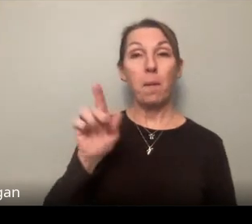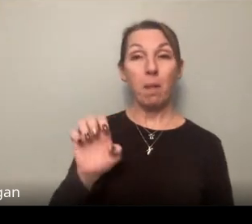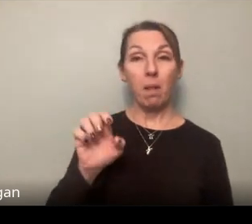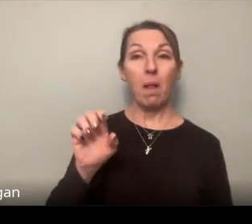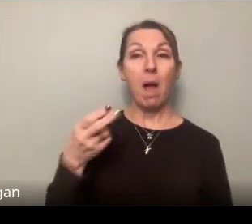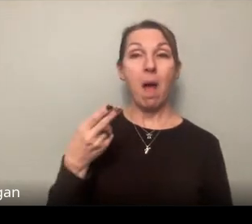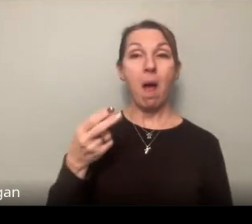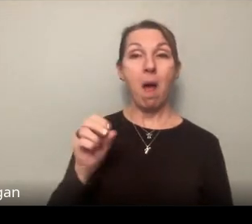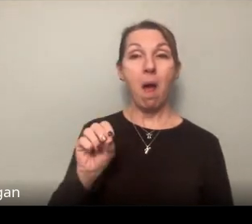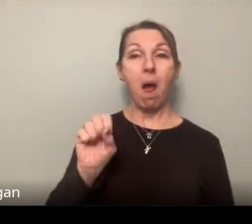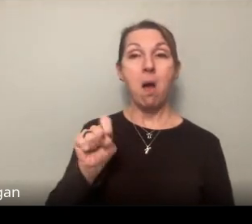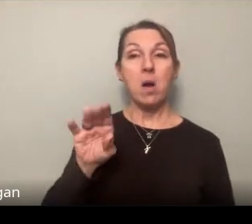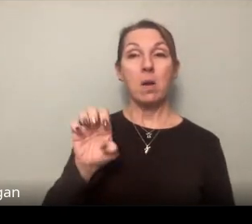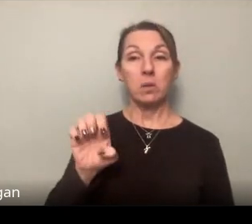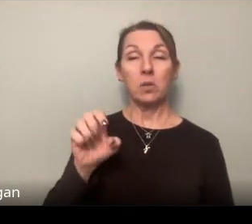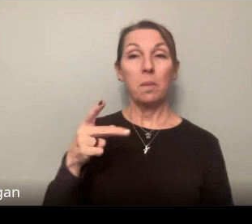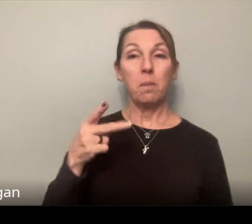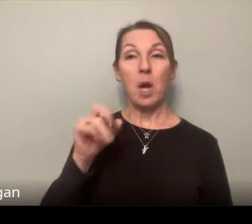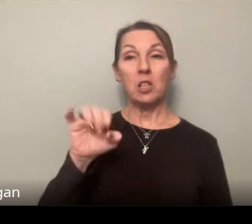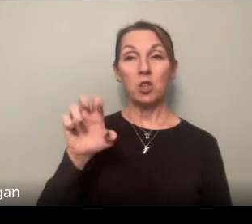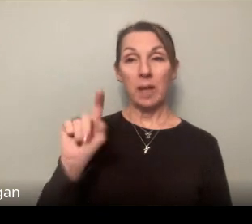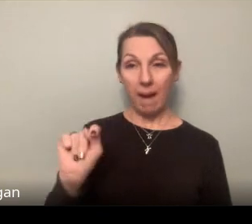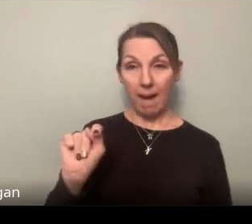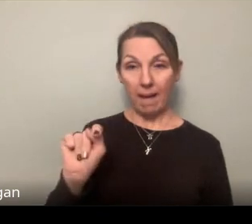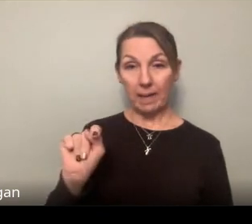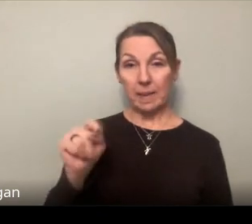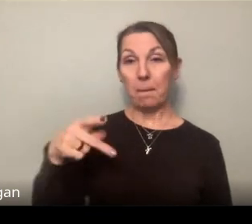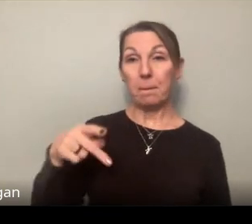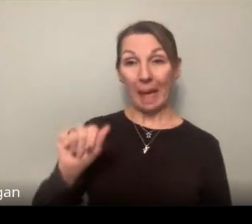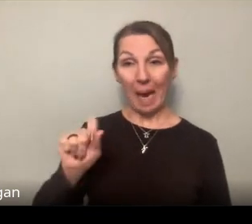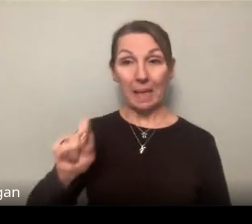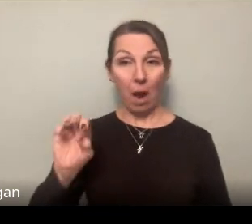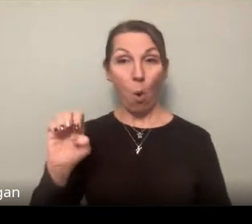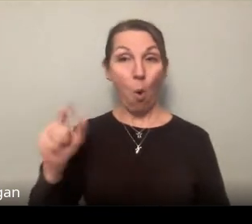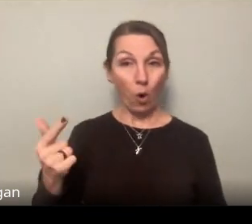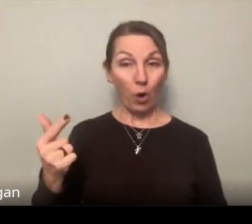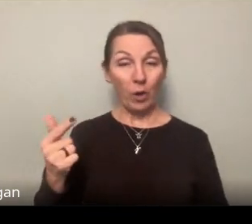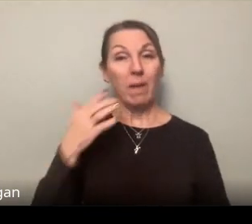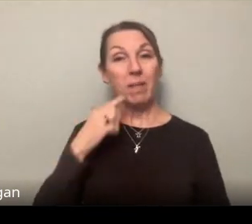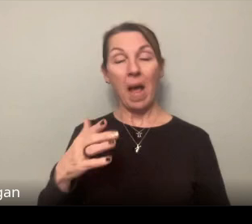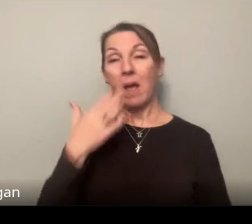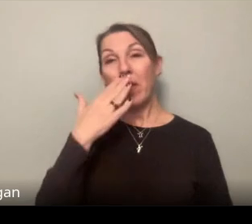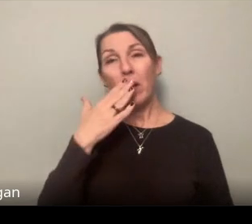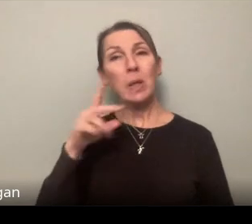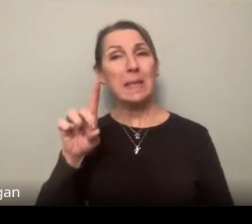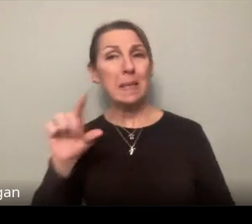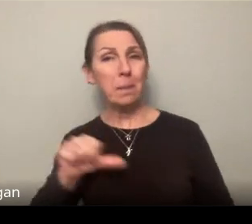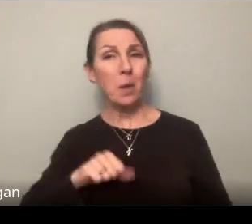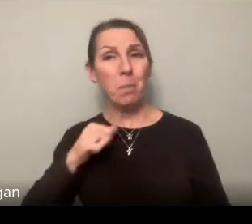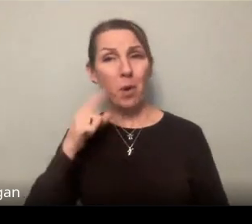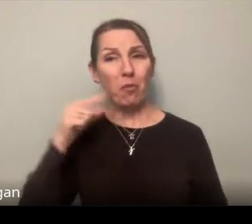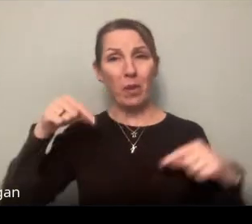purplehouseprojectpa.org, as well as our Instagram and Facebook, Purple House Project PA. Thank you so much, Disability Pride, for this